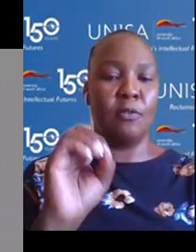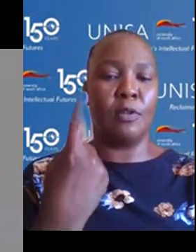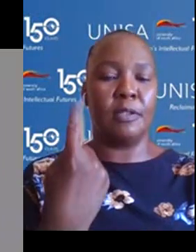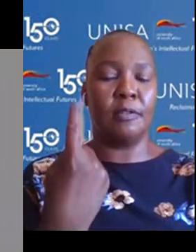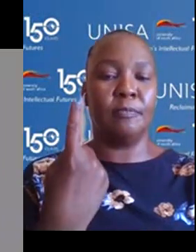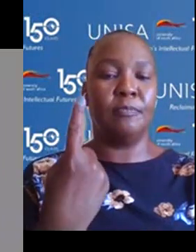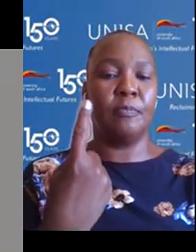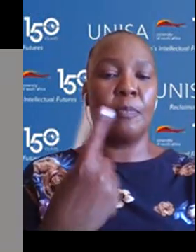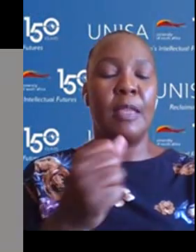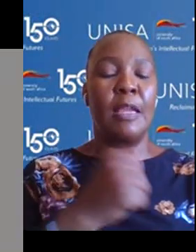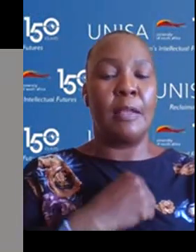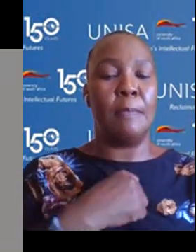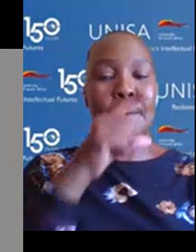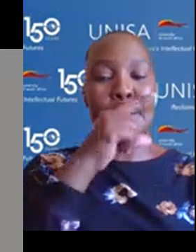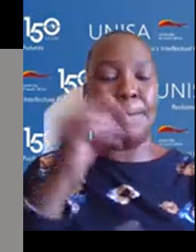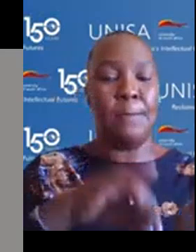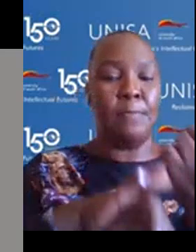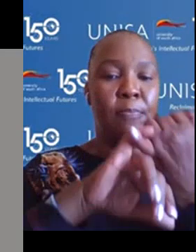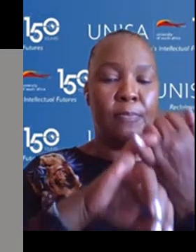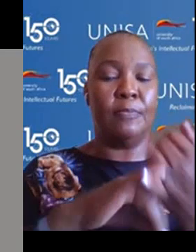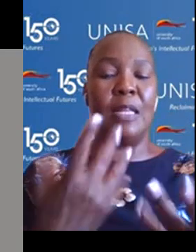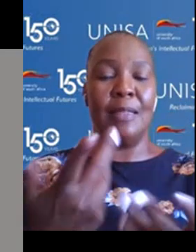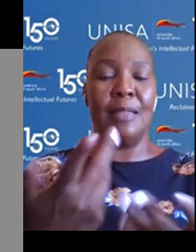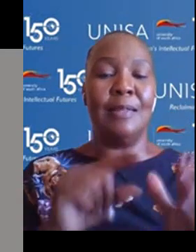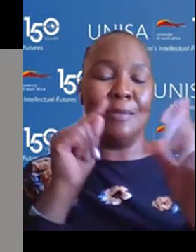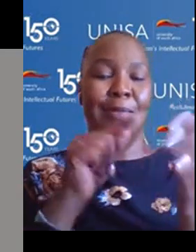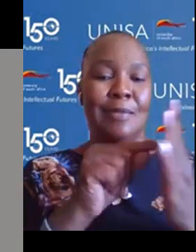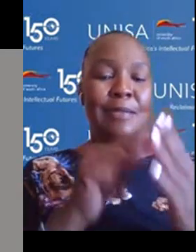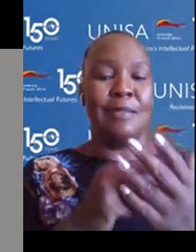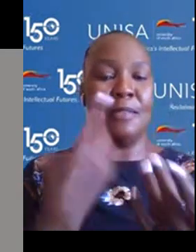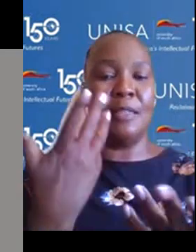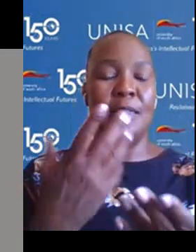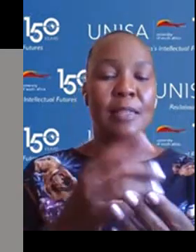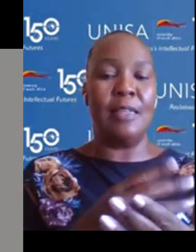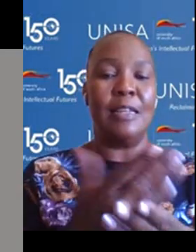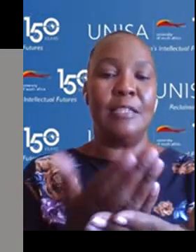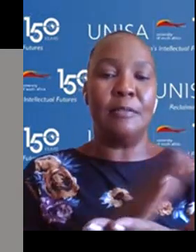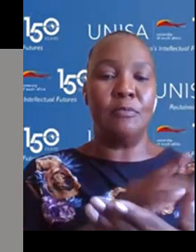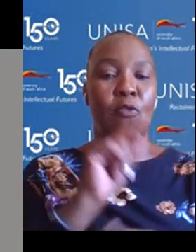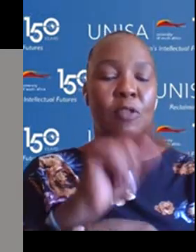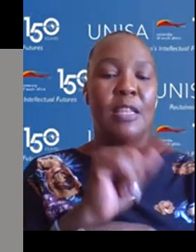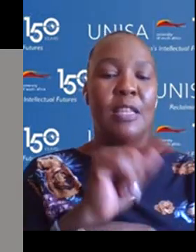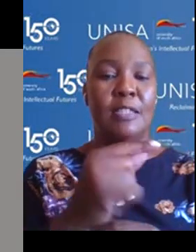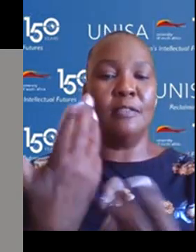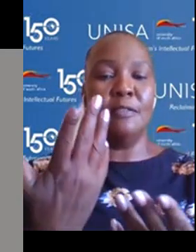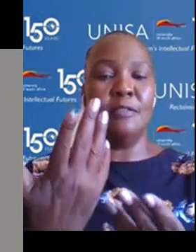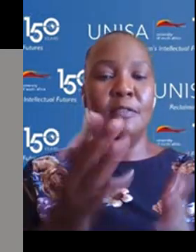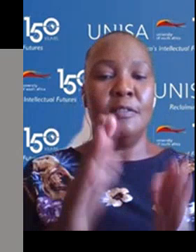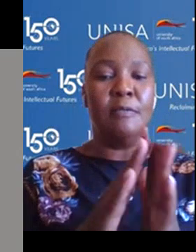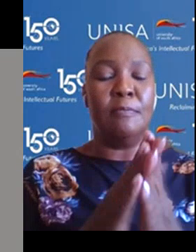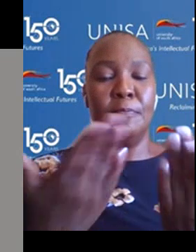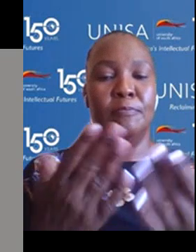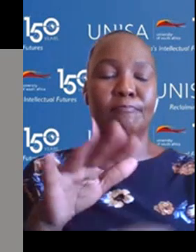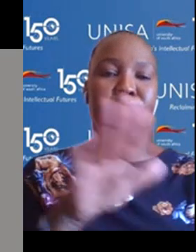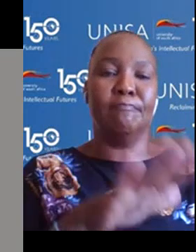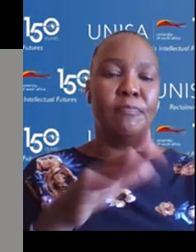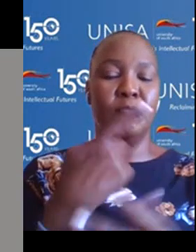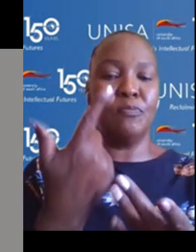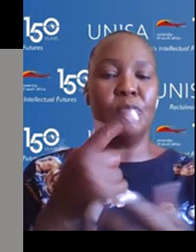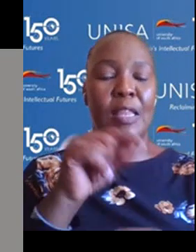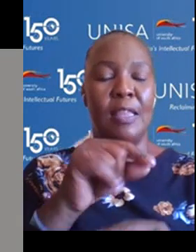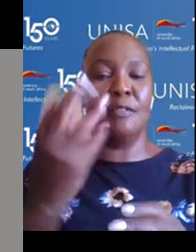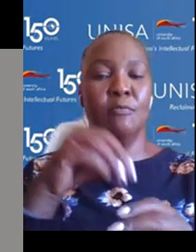1501. That's my module name. So this is now the name of the chapter for this, basically for that's in this